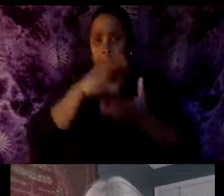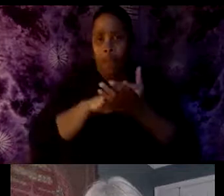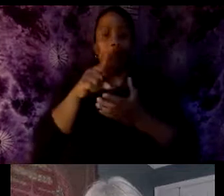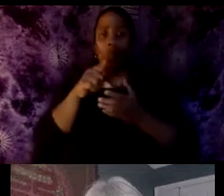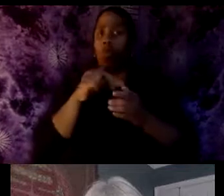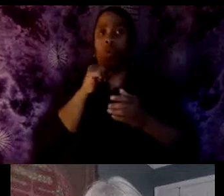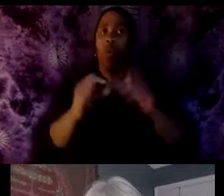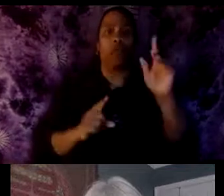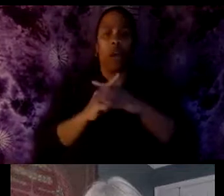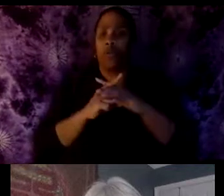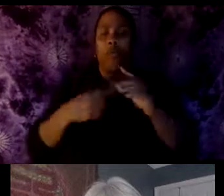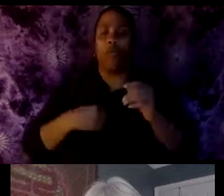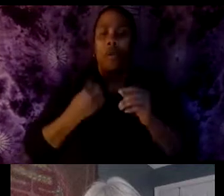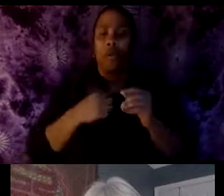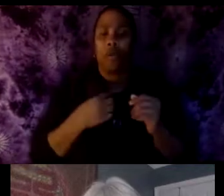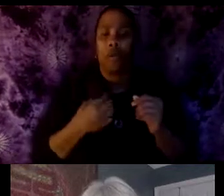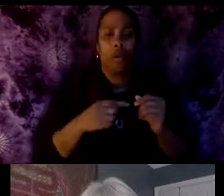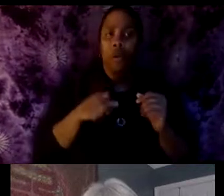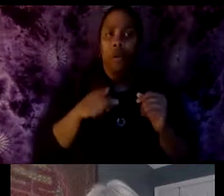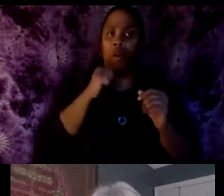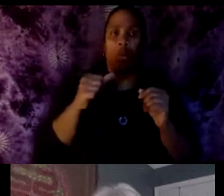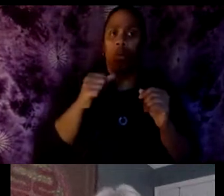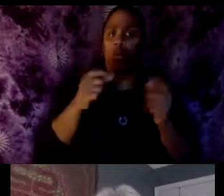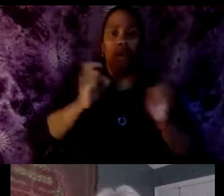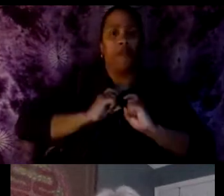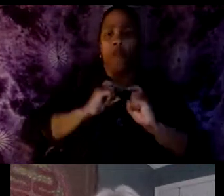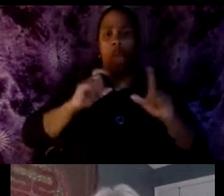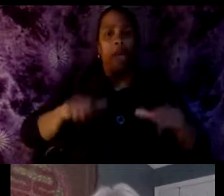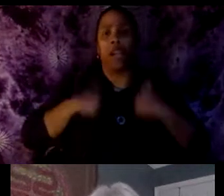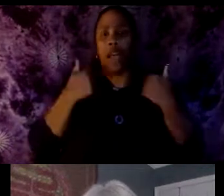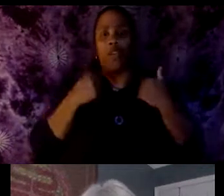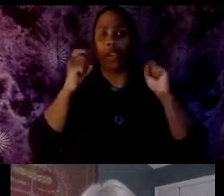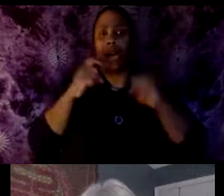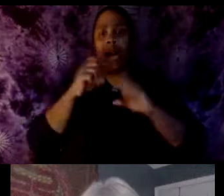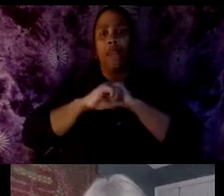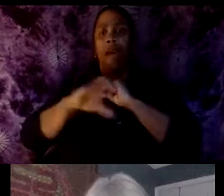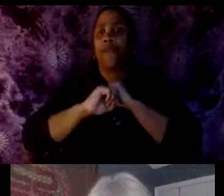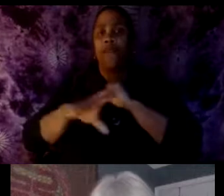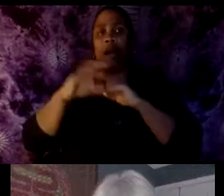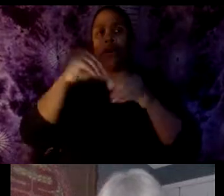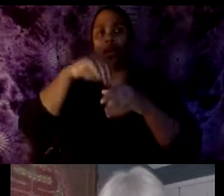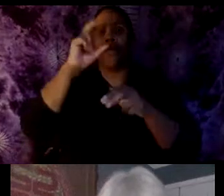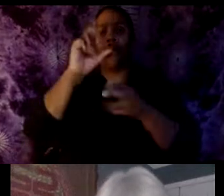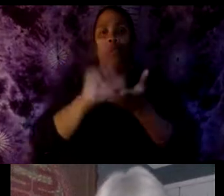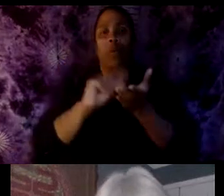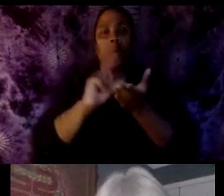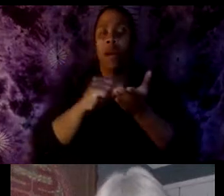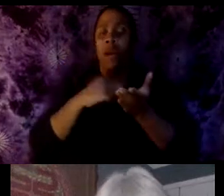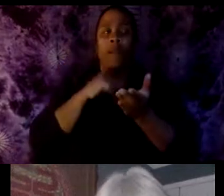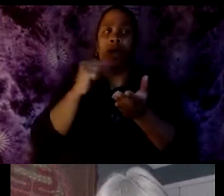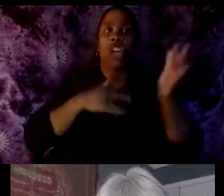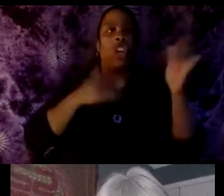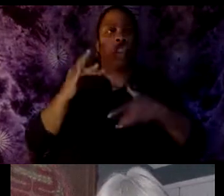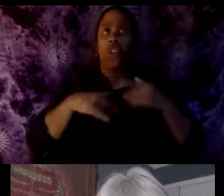Well, He won't be there. He won't even give me an address. I'm going to have to advertise in the newspaper. Mike, I'm not concerned at all